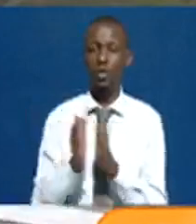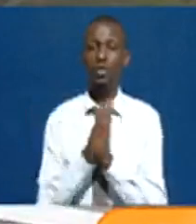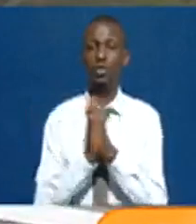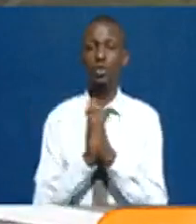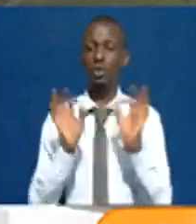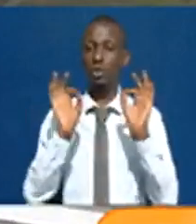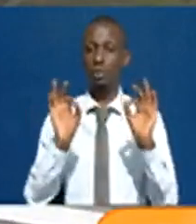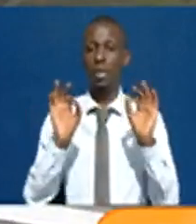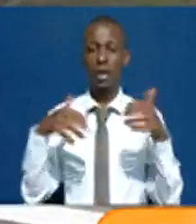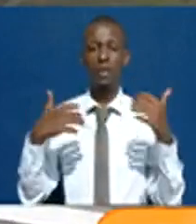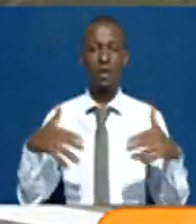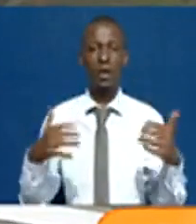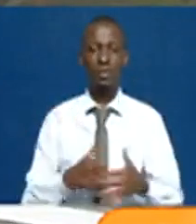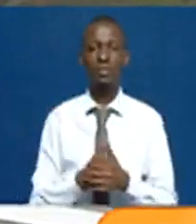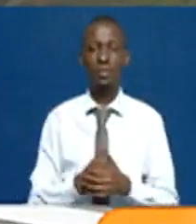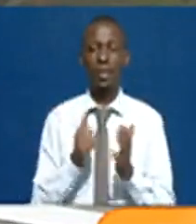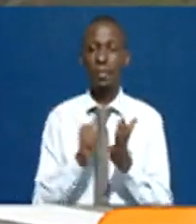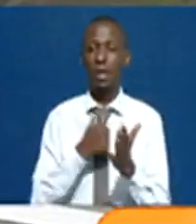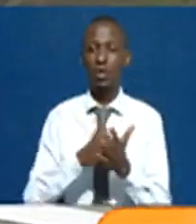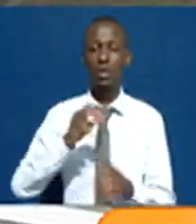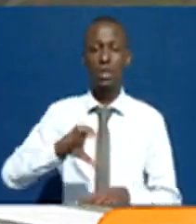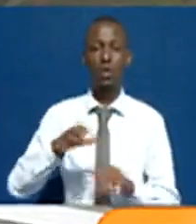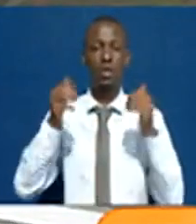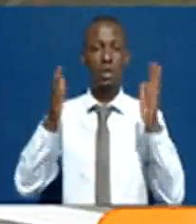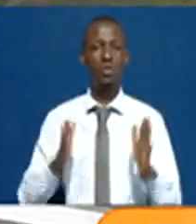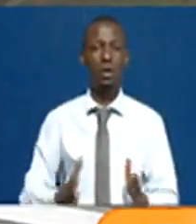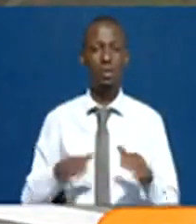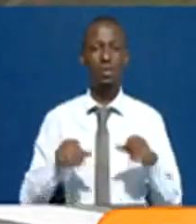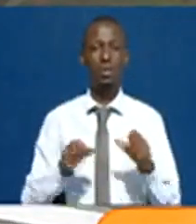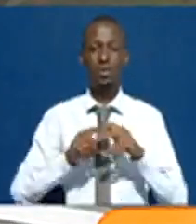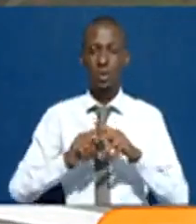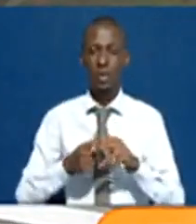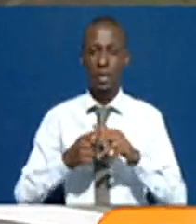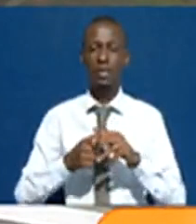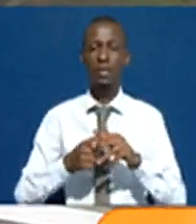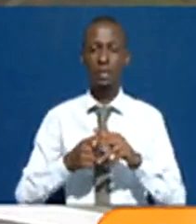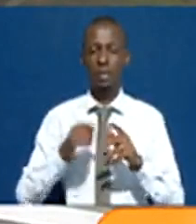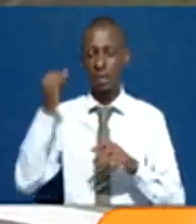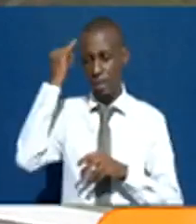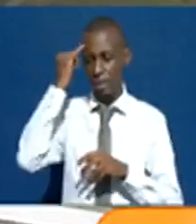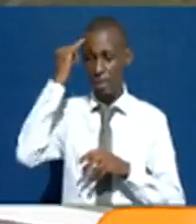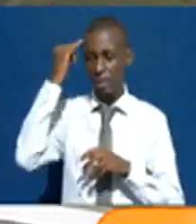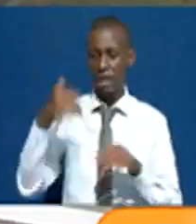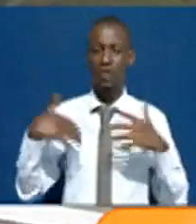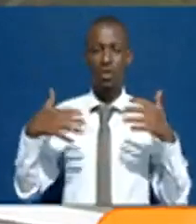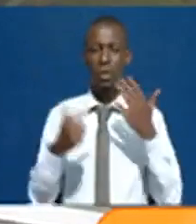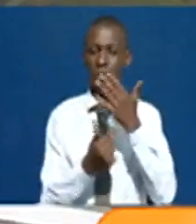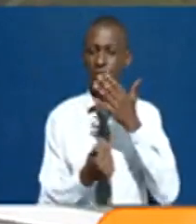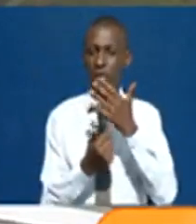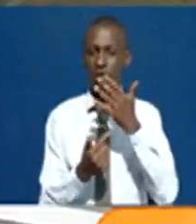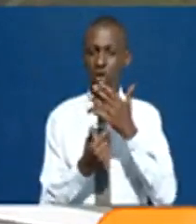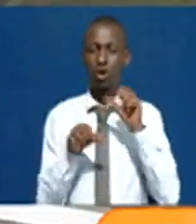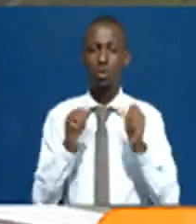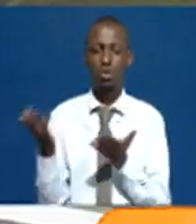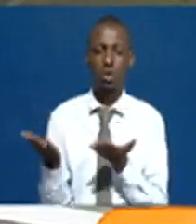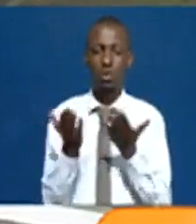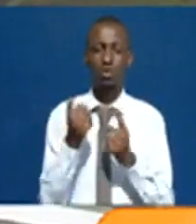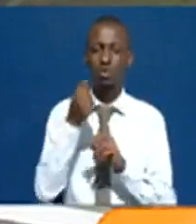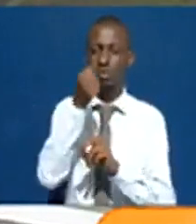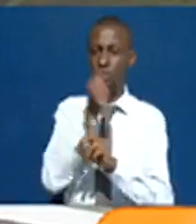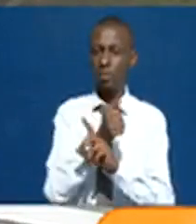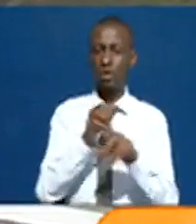And farmers in Makueni County have begun to embrace assorted smart farming practices in a bid to improve agricultural productivity